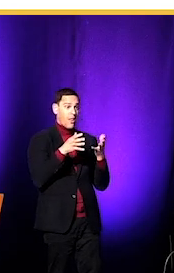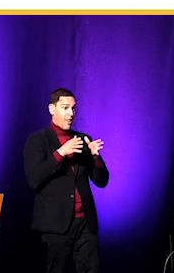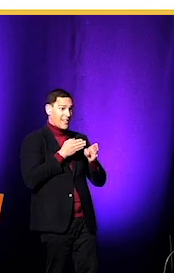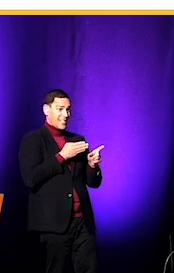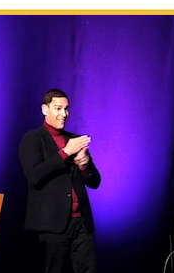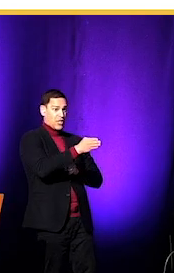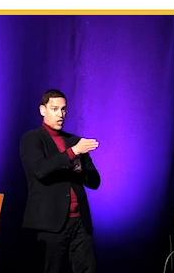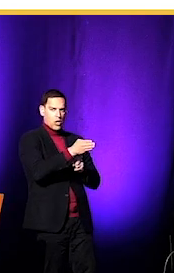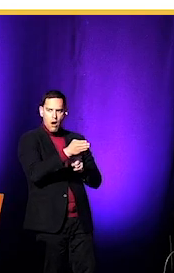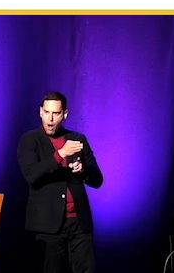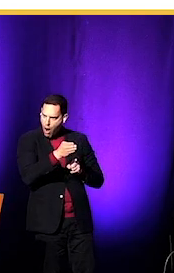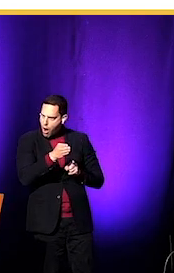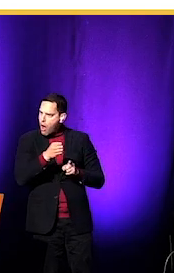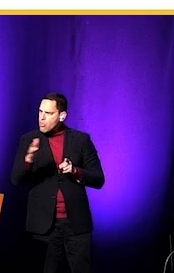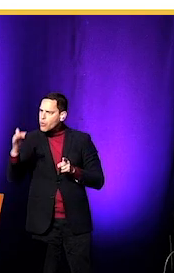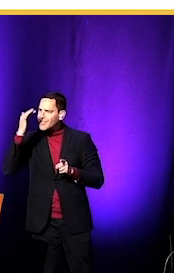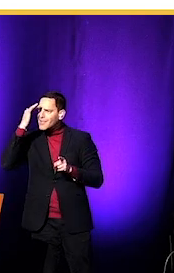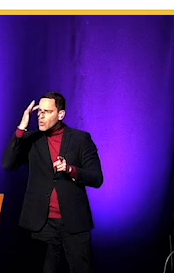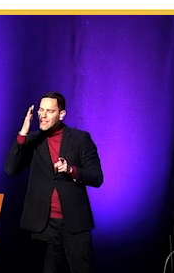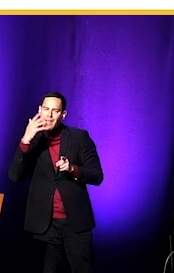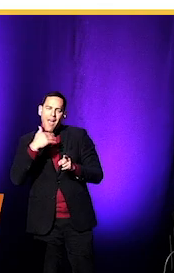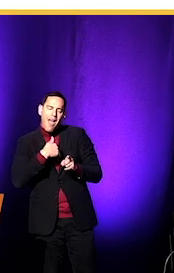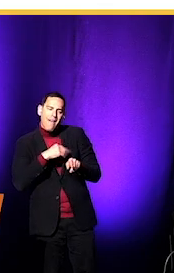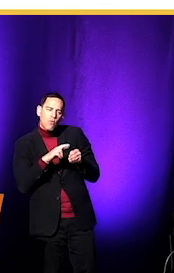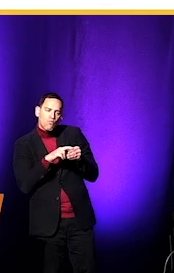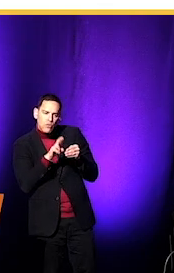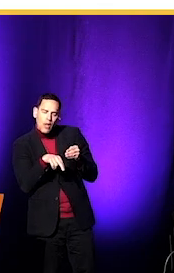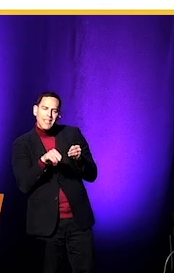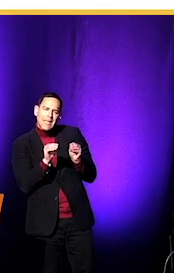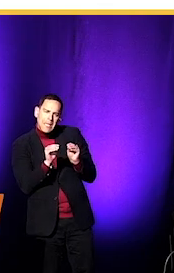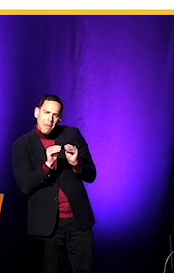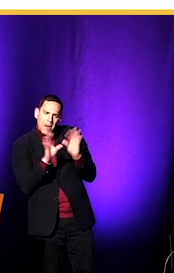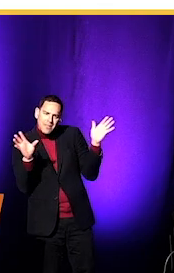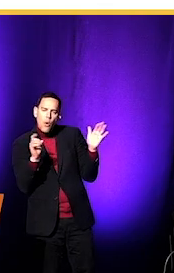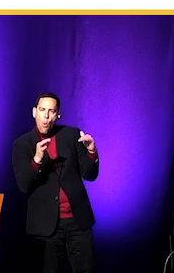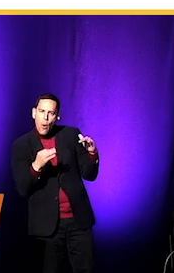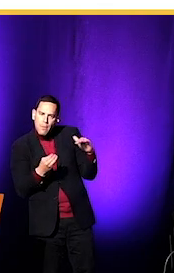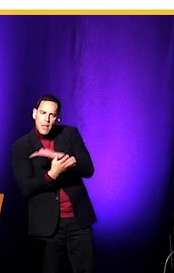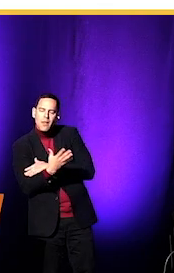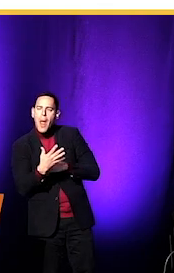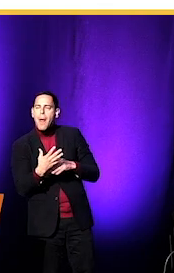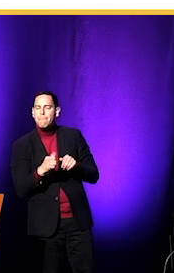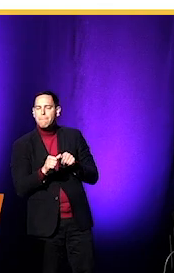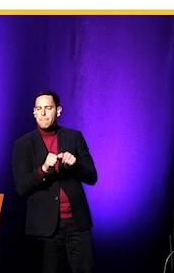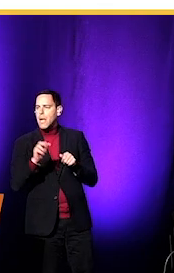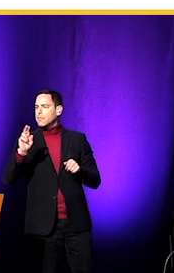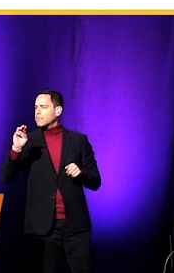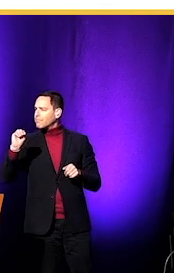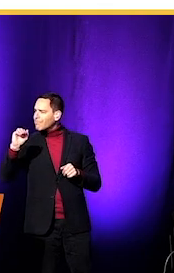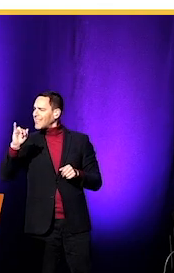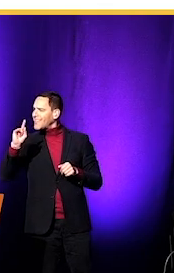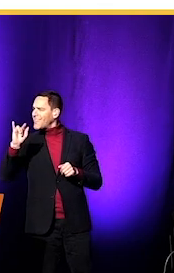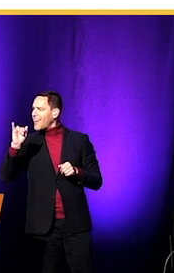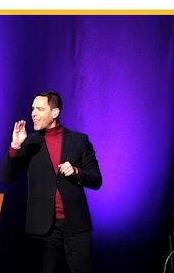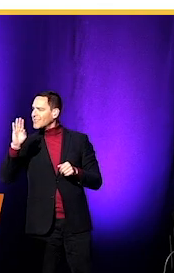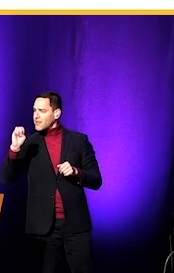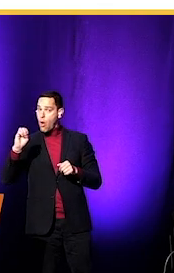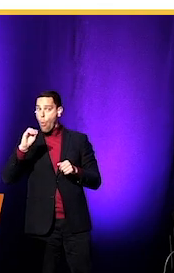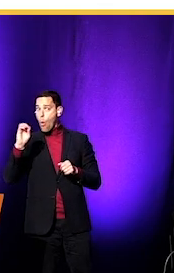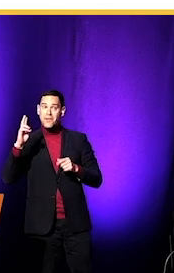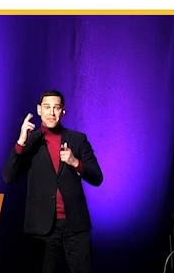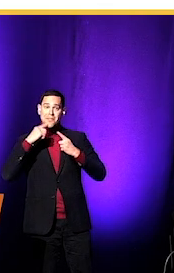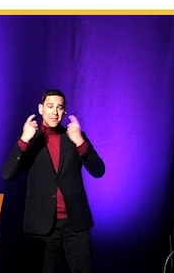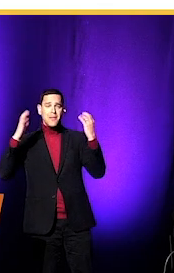there is often a resulting implicit, if not explicit, maintenance, if not celebration, of the status